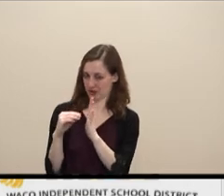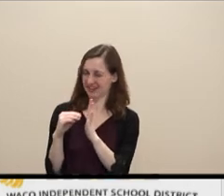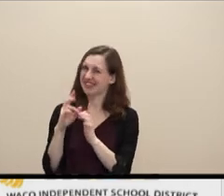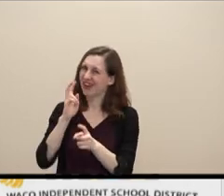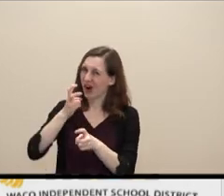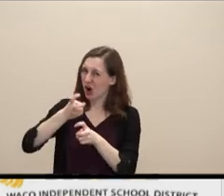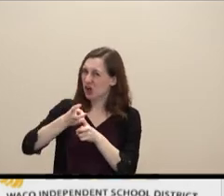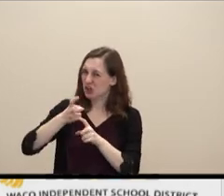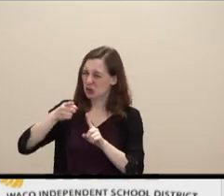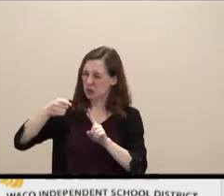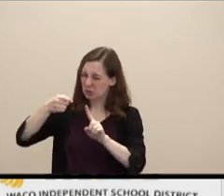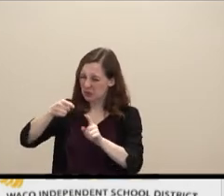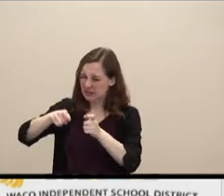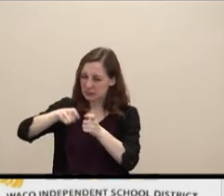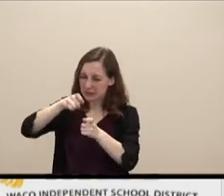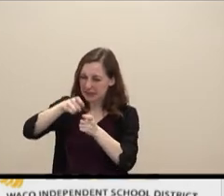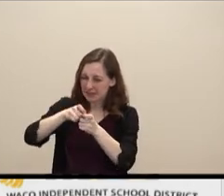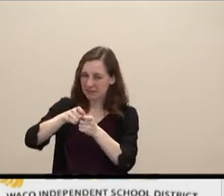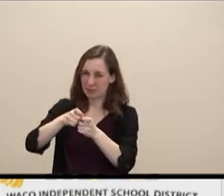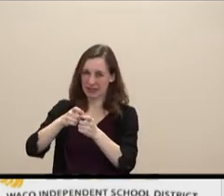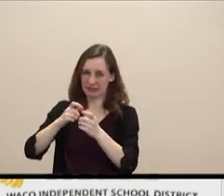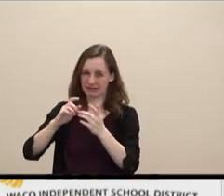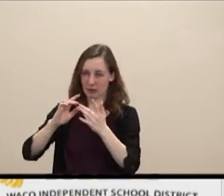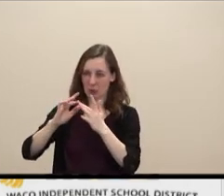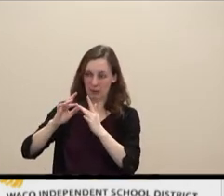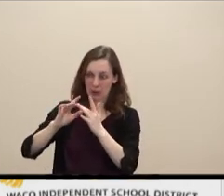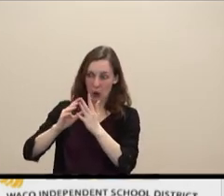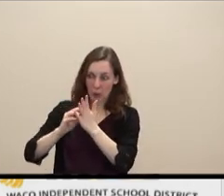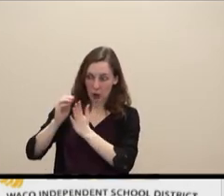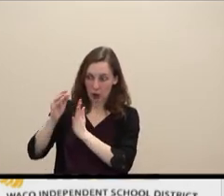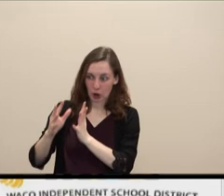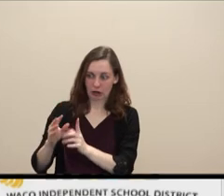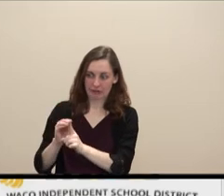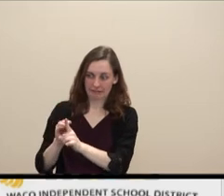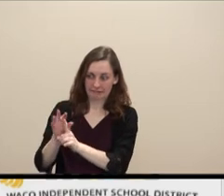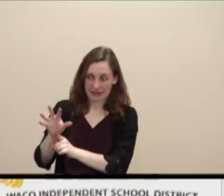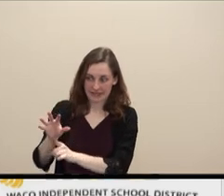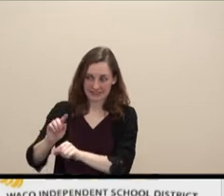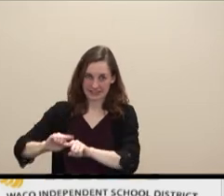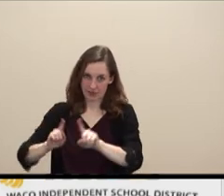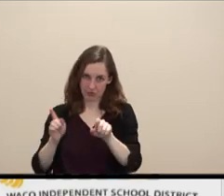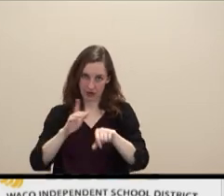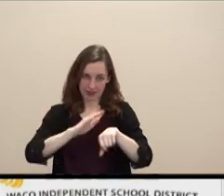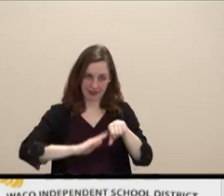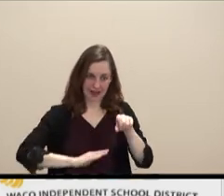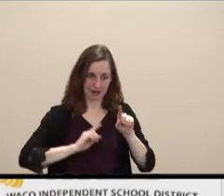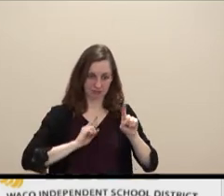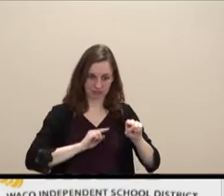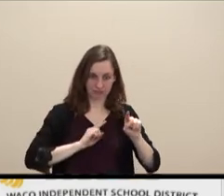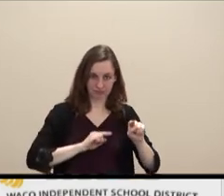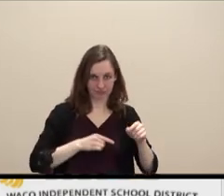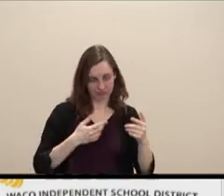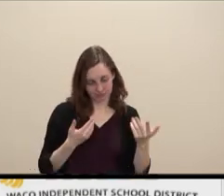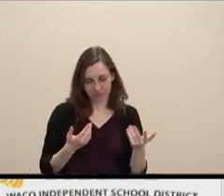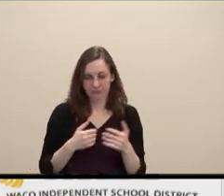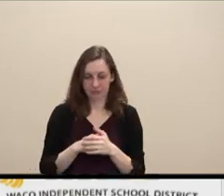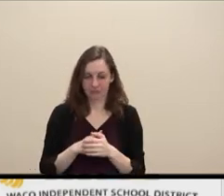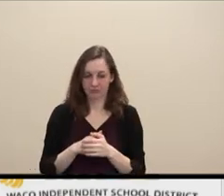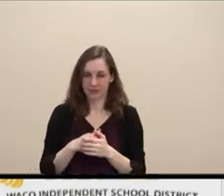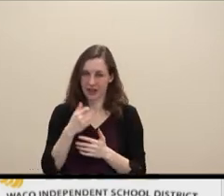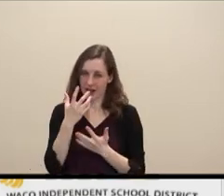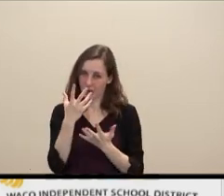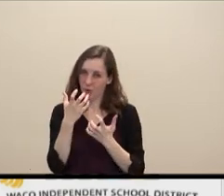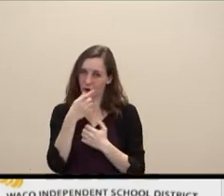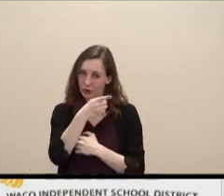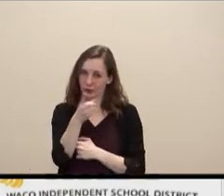learner and what's not. But when you see some of the numbers that are quite high, I want you to keep in mind that this is not solely, I don't want perception to be